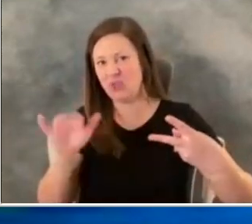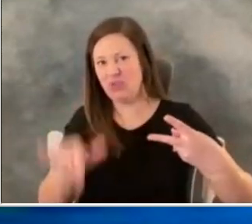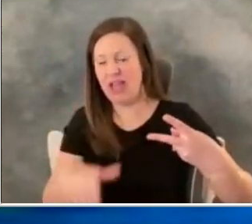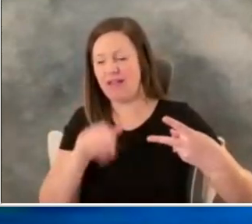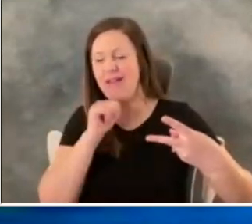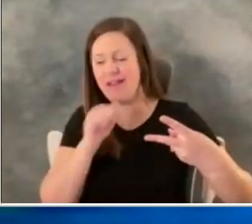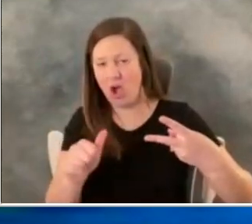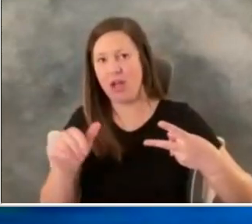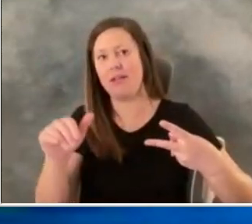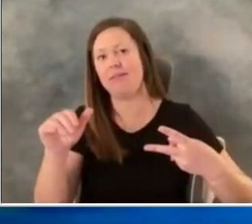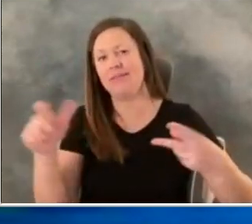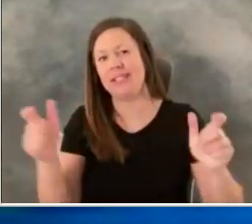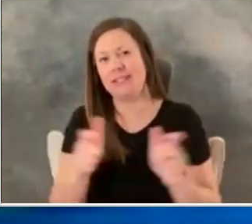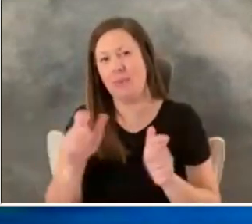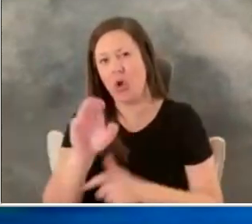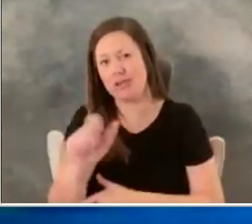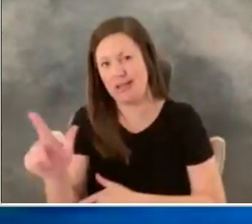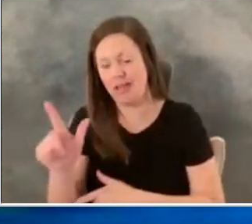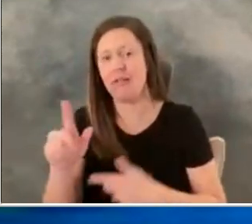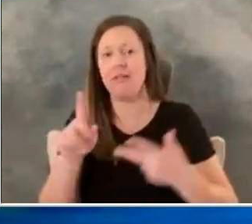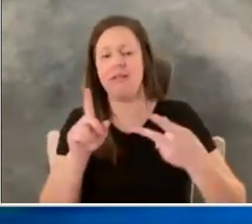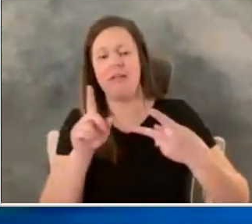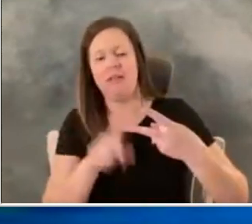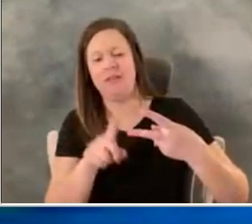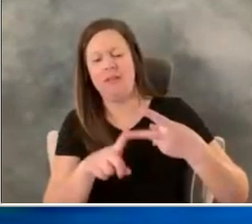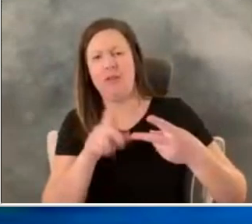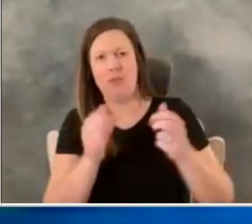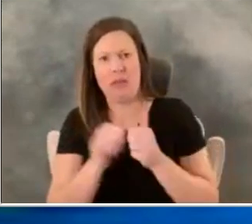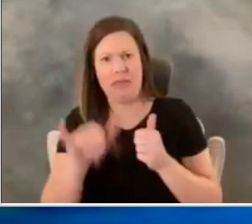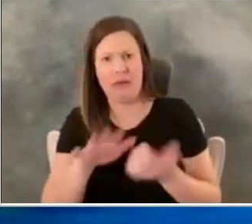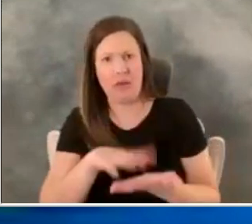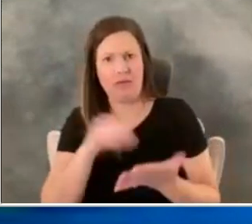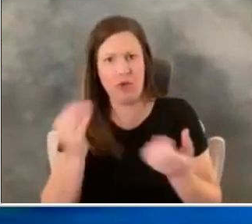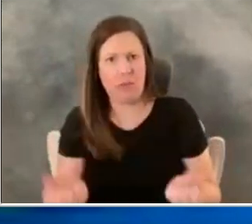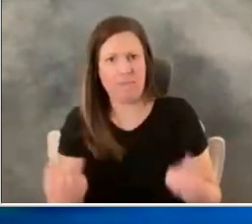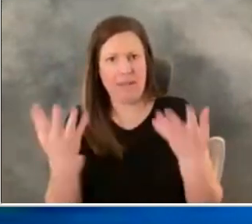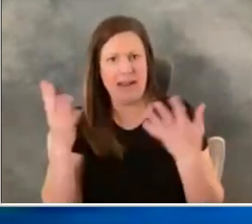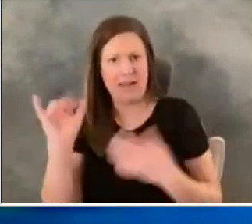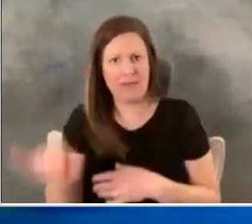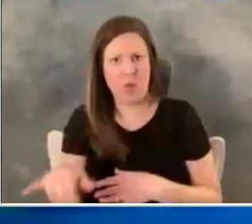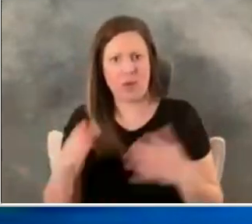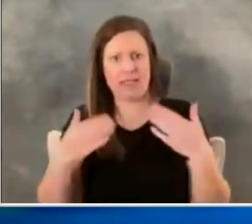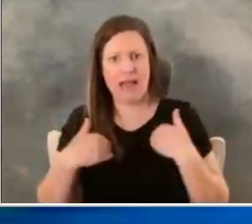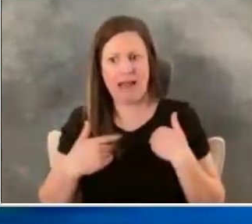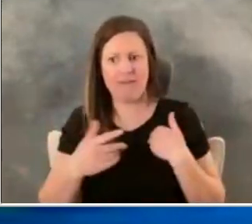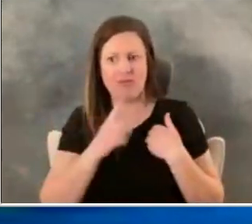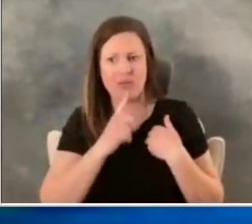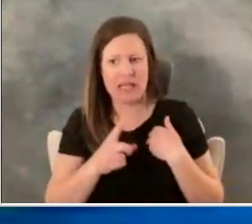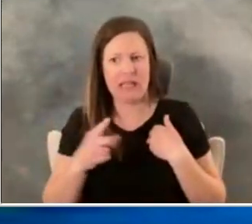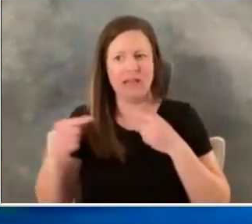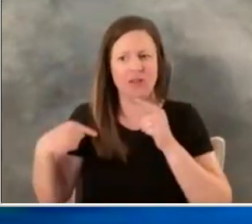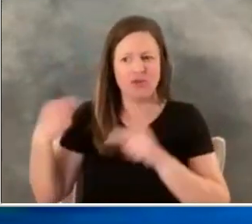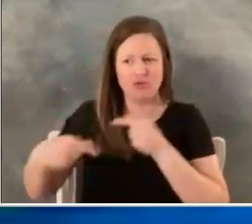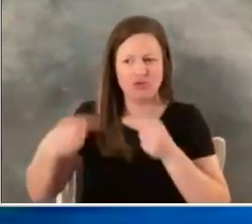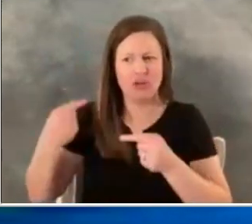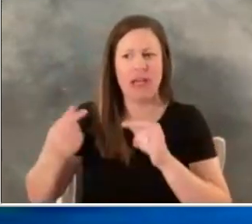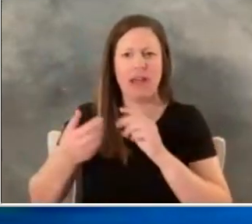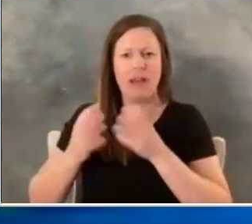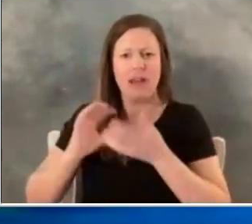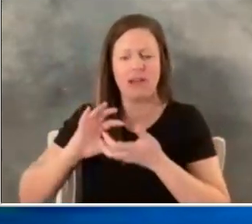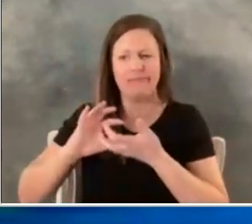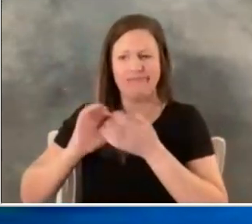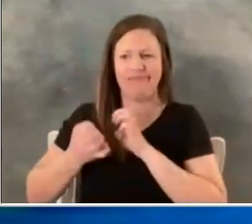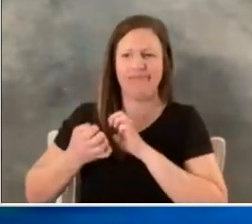among those non-small cell lung cancers, we've learned that many of those cancers have certain driver mutations that